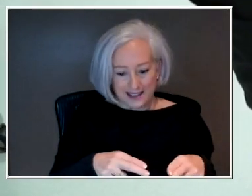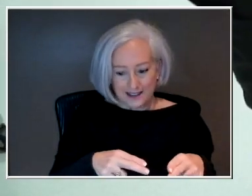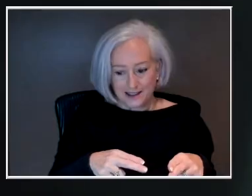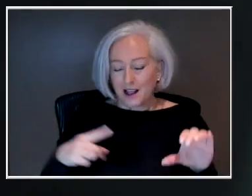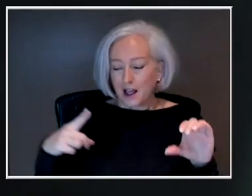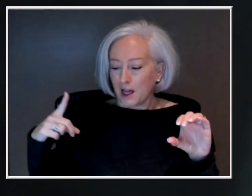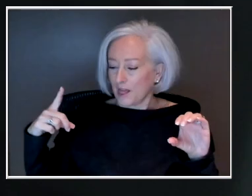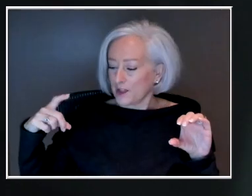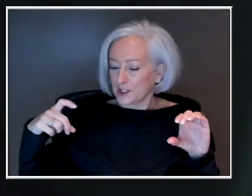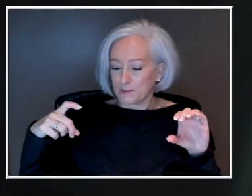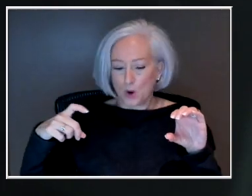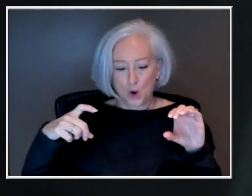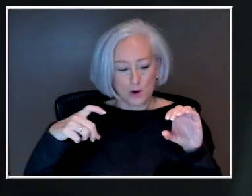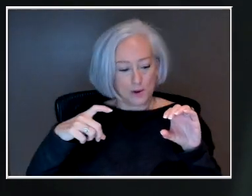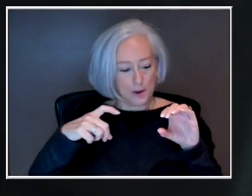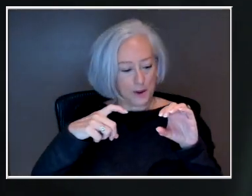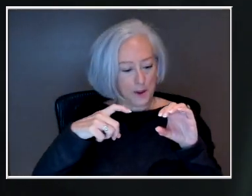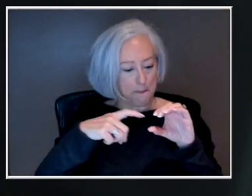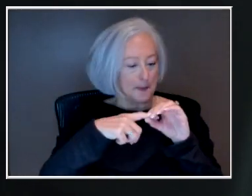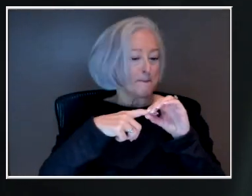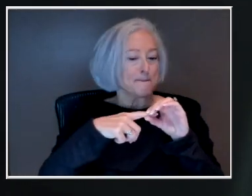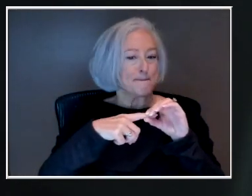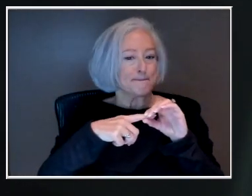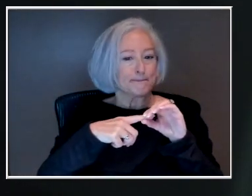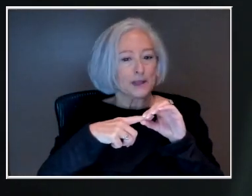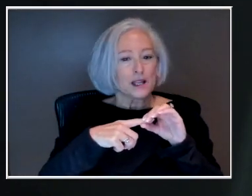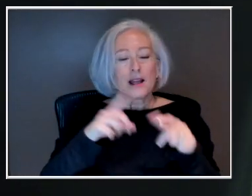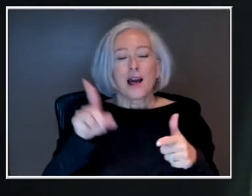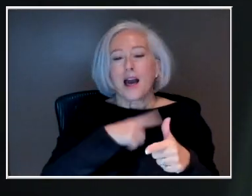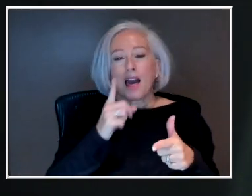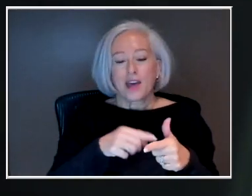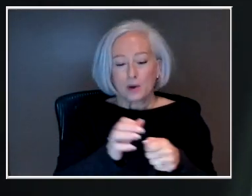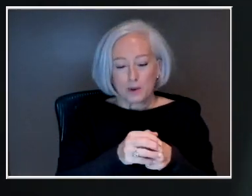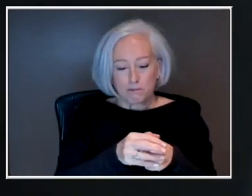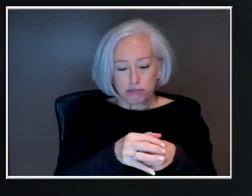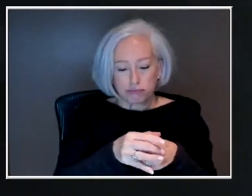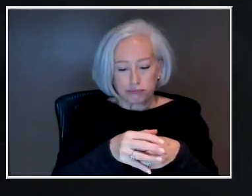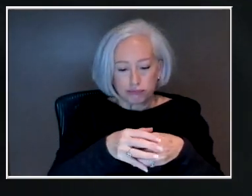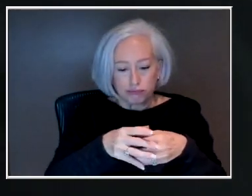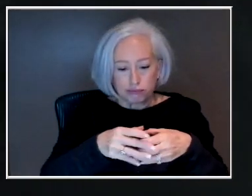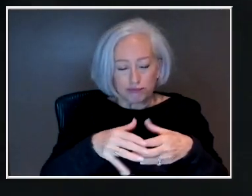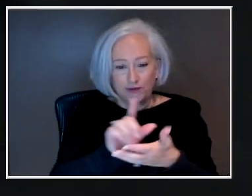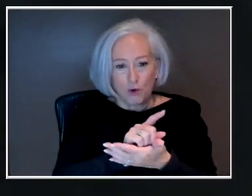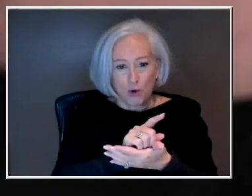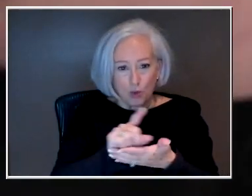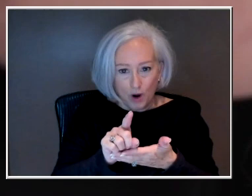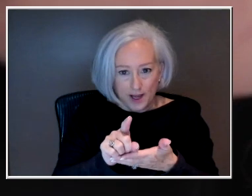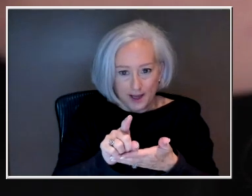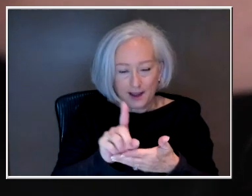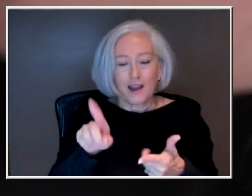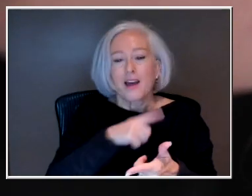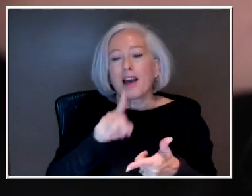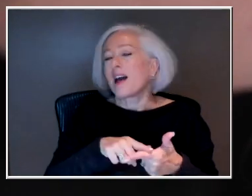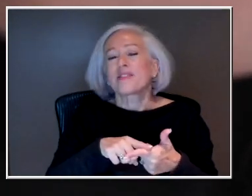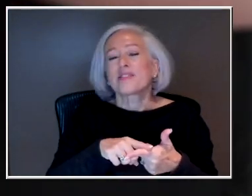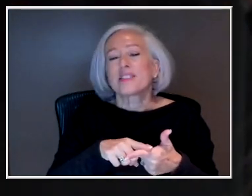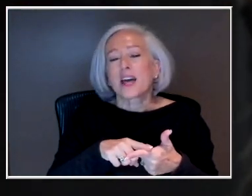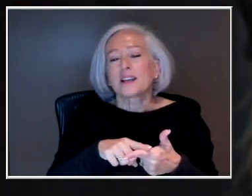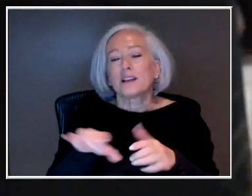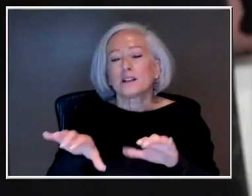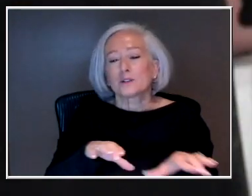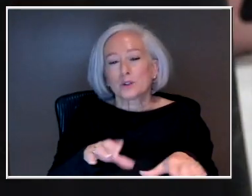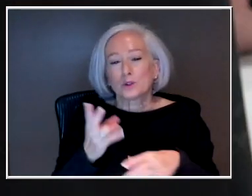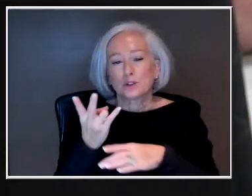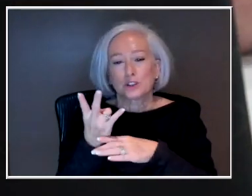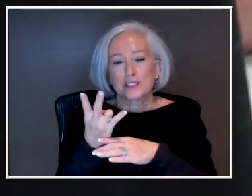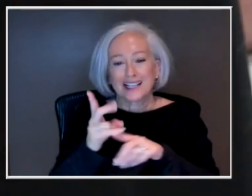week, and then we freeze them and do genetic testing, and then can use them whenever you're ready. Very exciting. So how